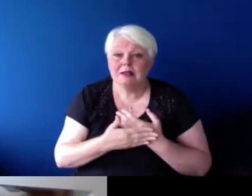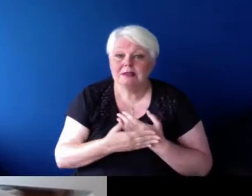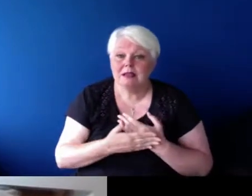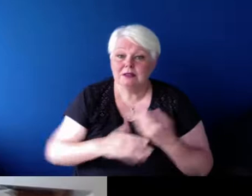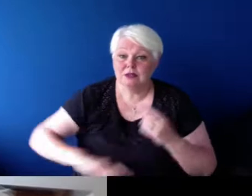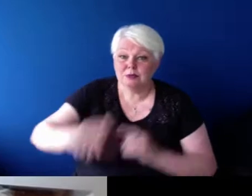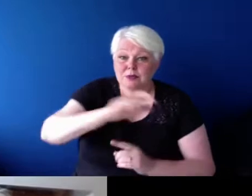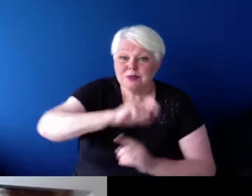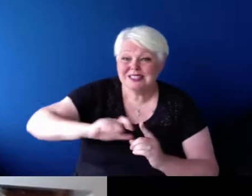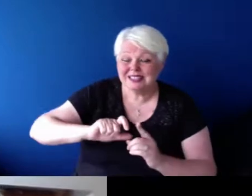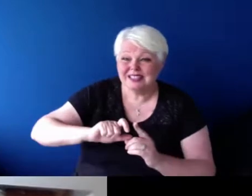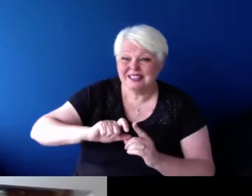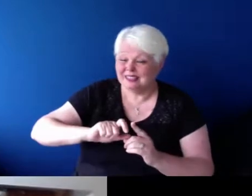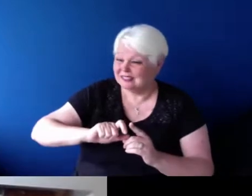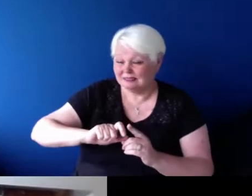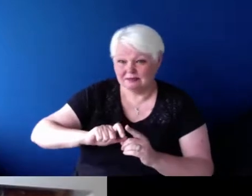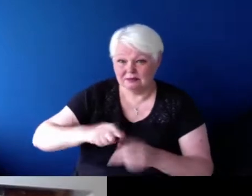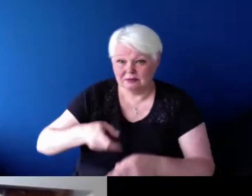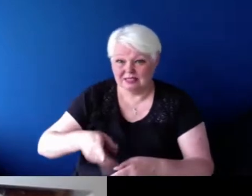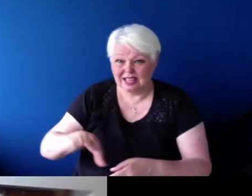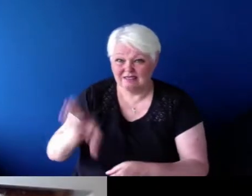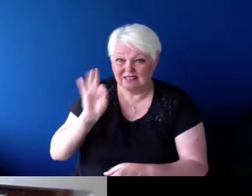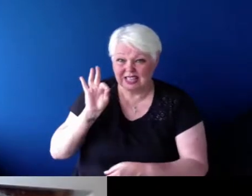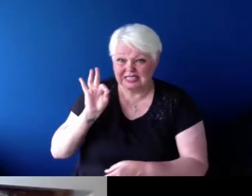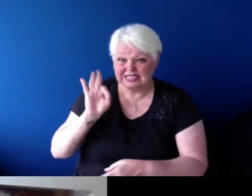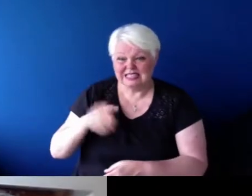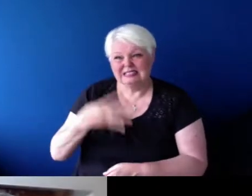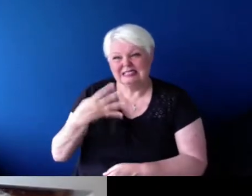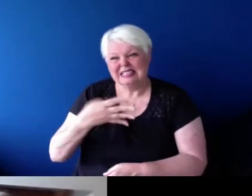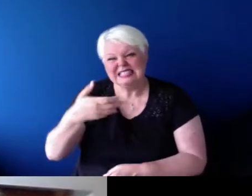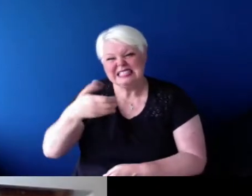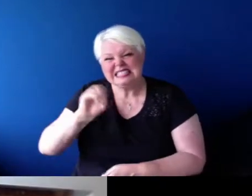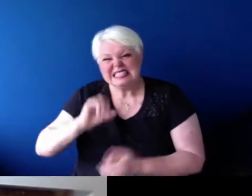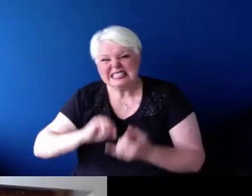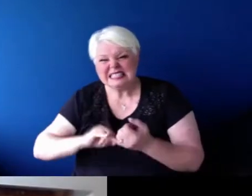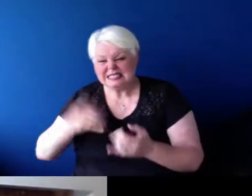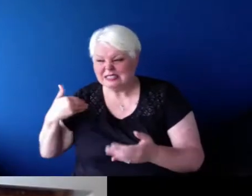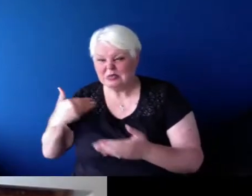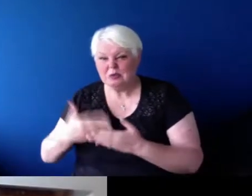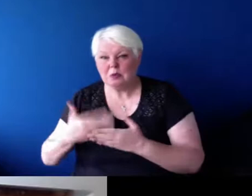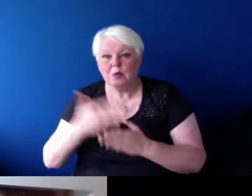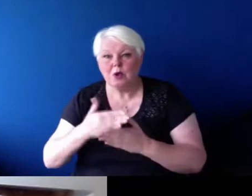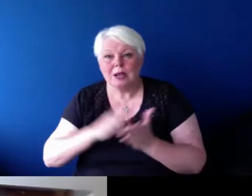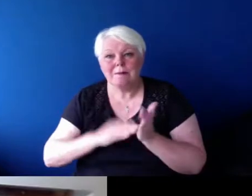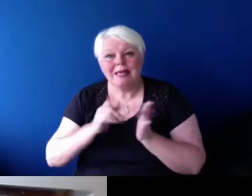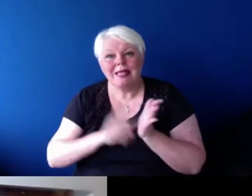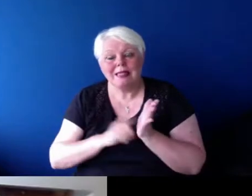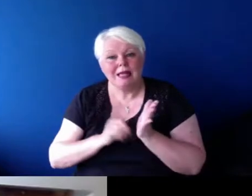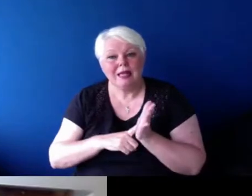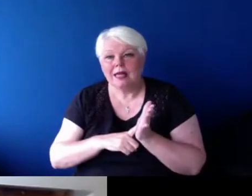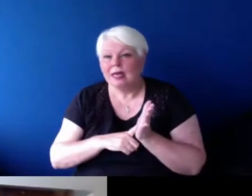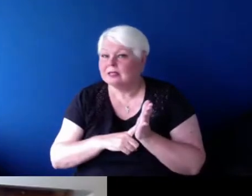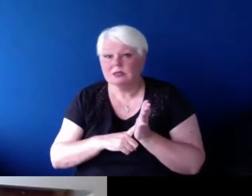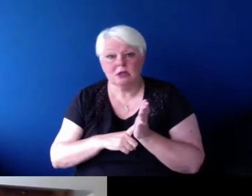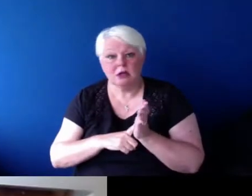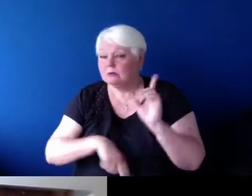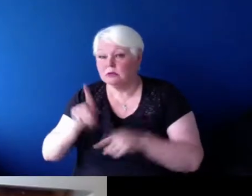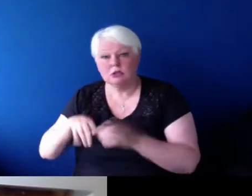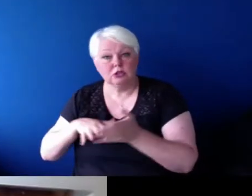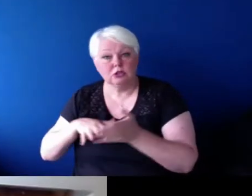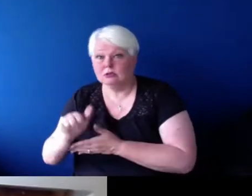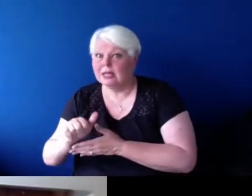over in the 1960s to work in the mills. So it's not multicultural city. It's predominantly